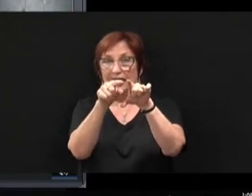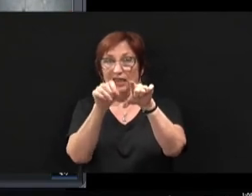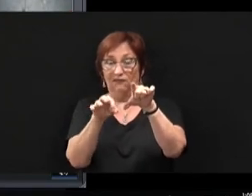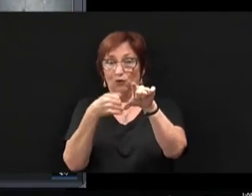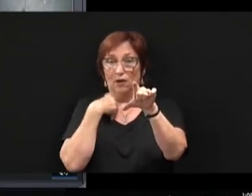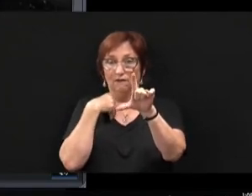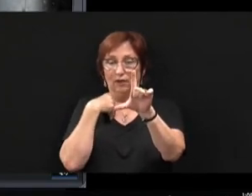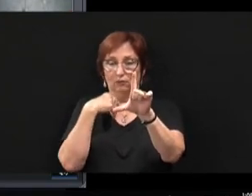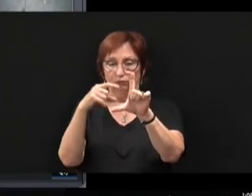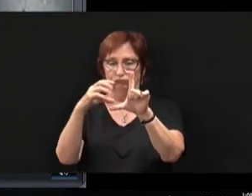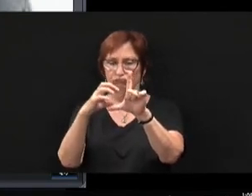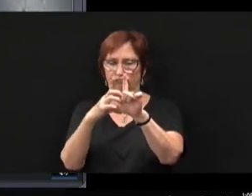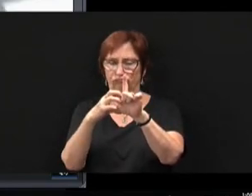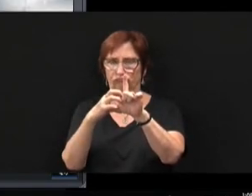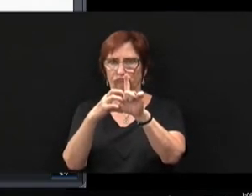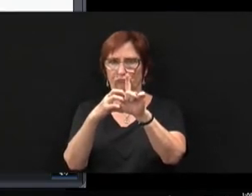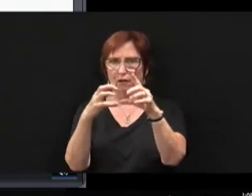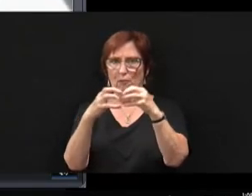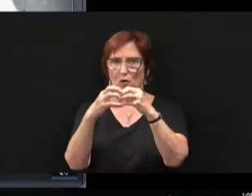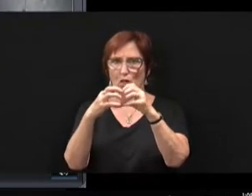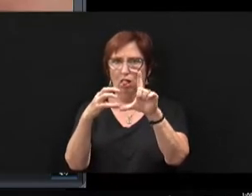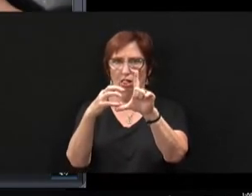must be a B.